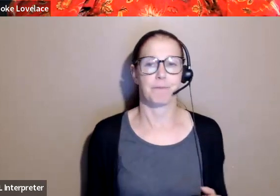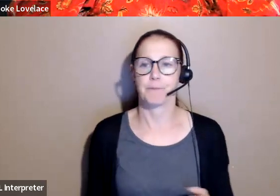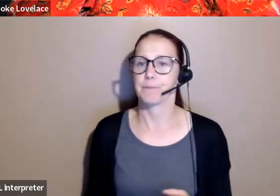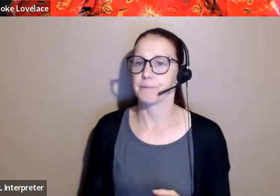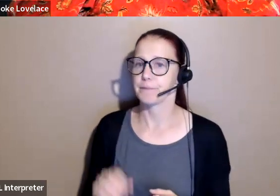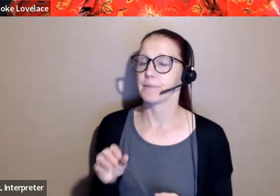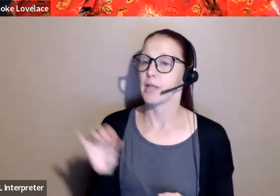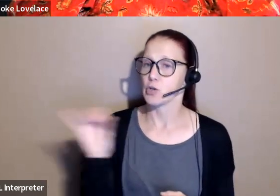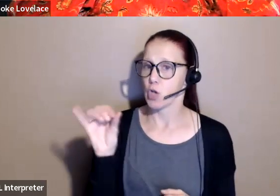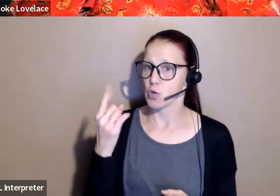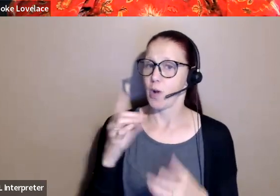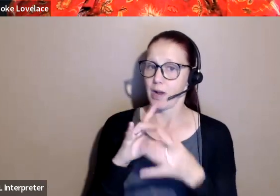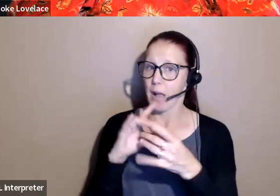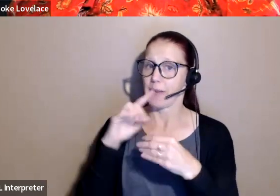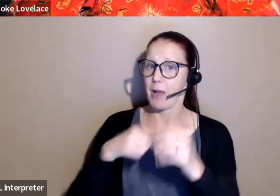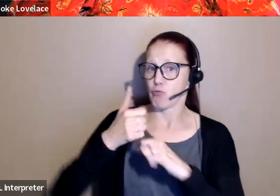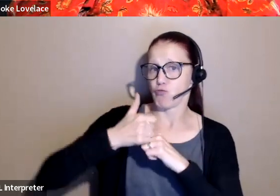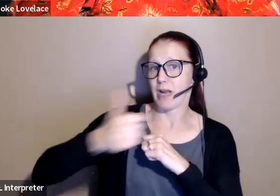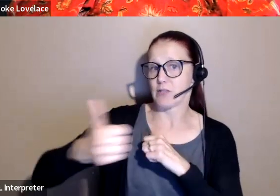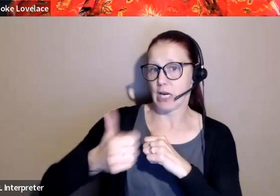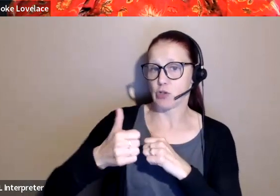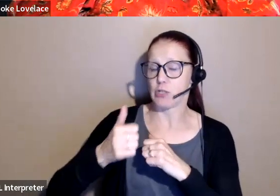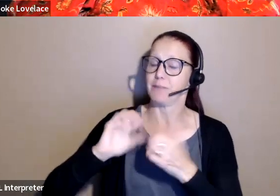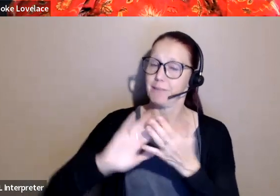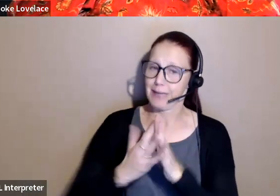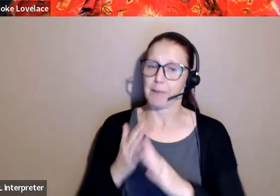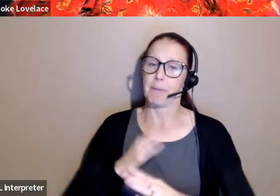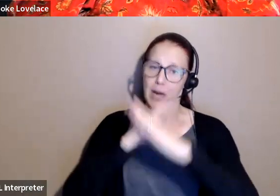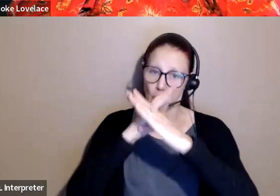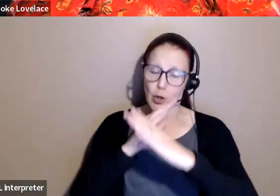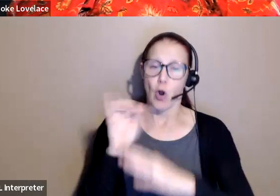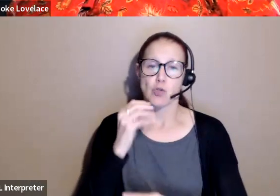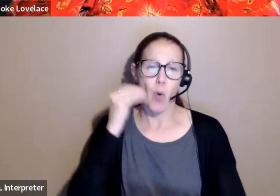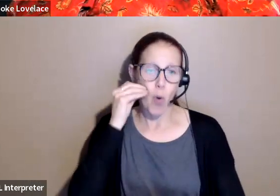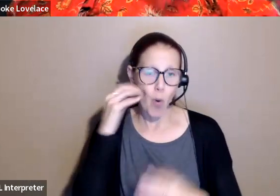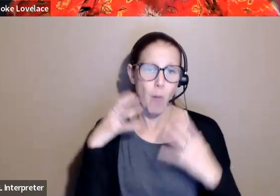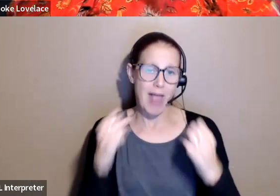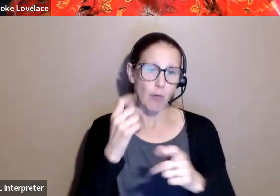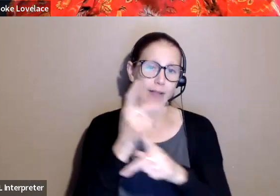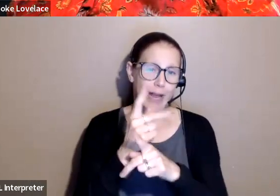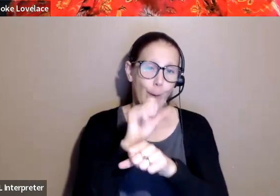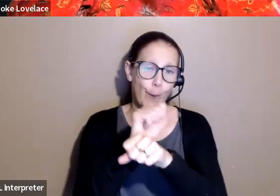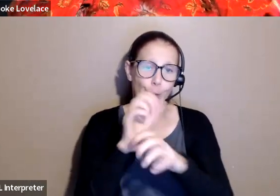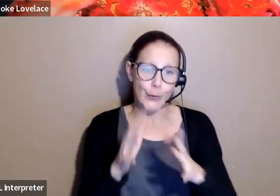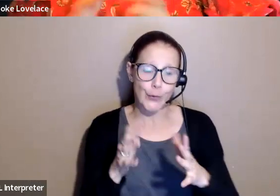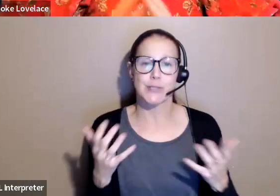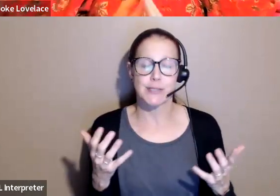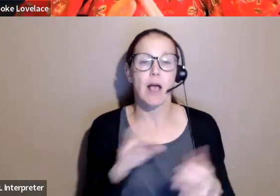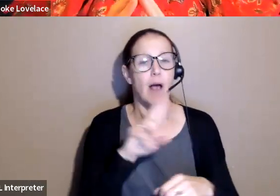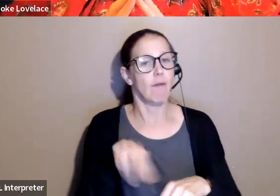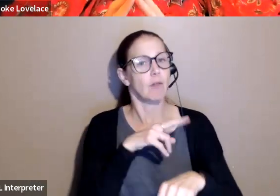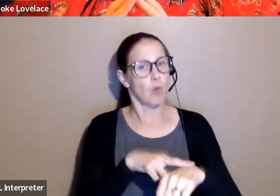Carlin, there's also a comment about transportation being a barrier and also home health care workers, which of course it is. In